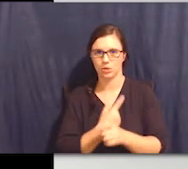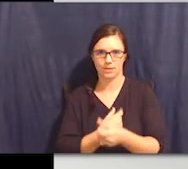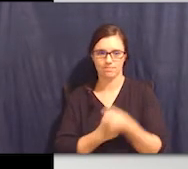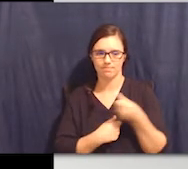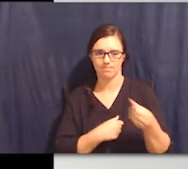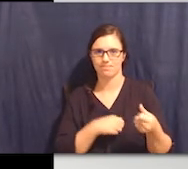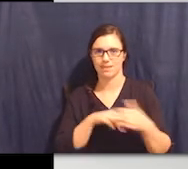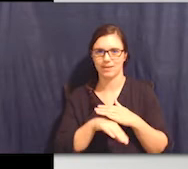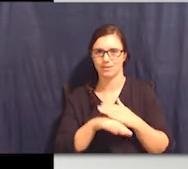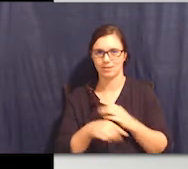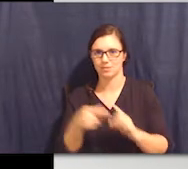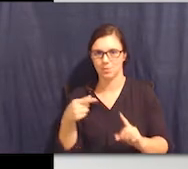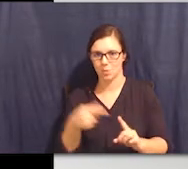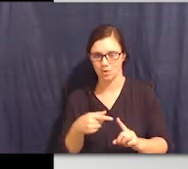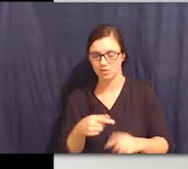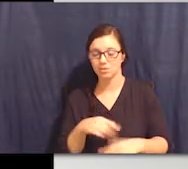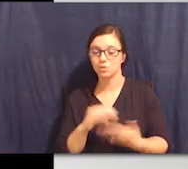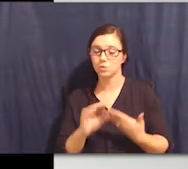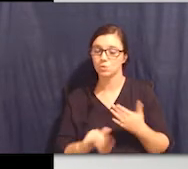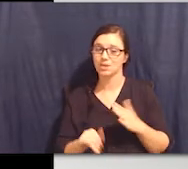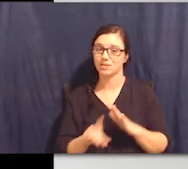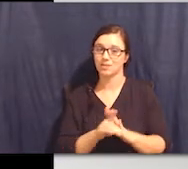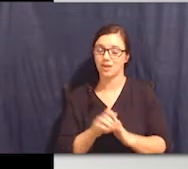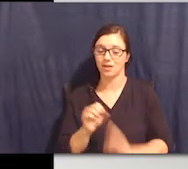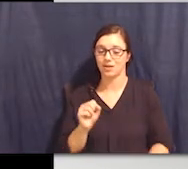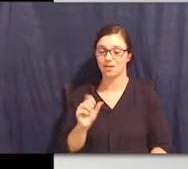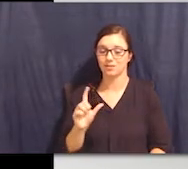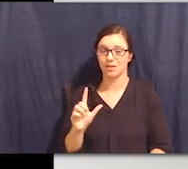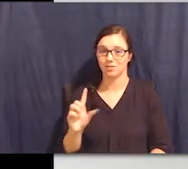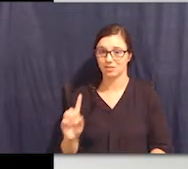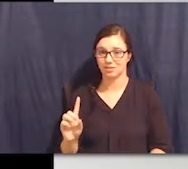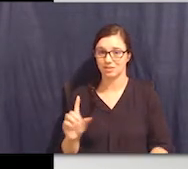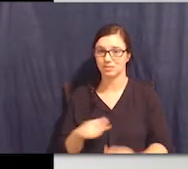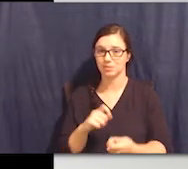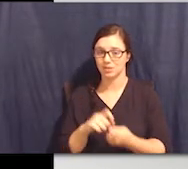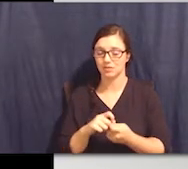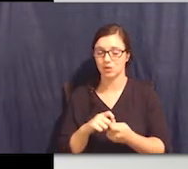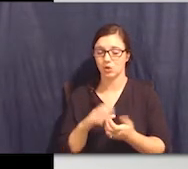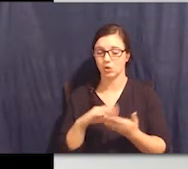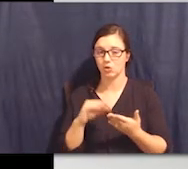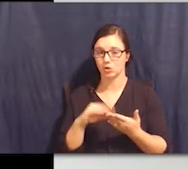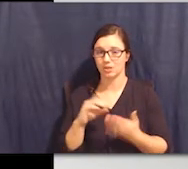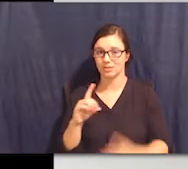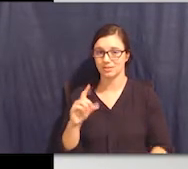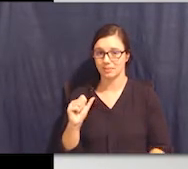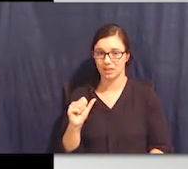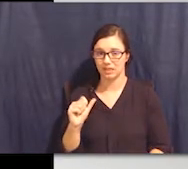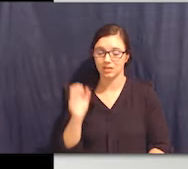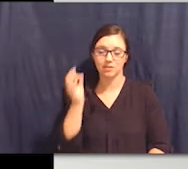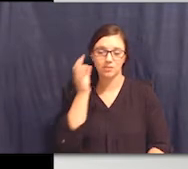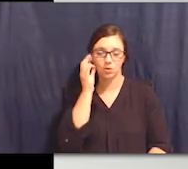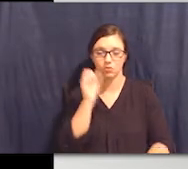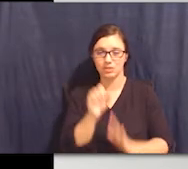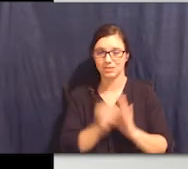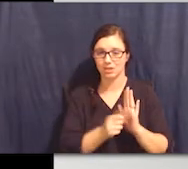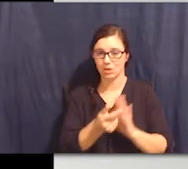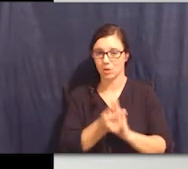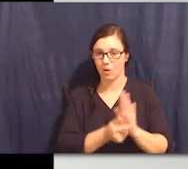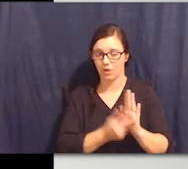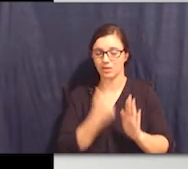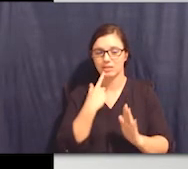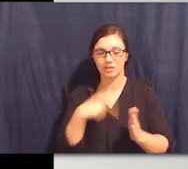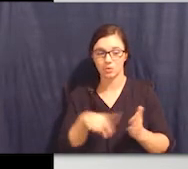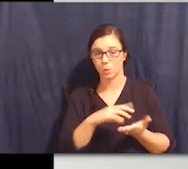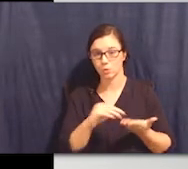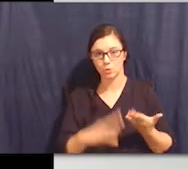on access points. Students who are identified as SLD, specific learning disability, federal and state law says that those